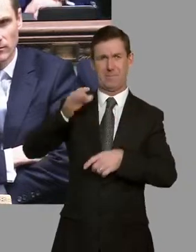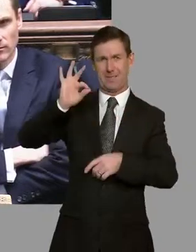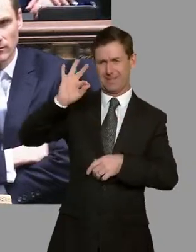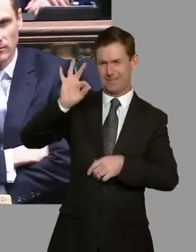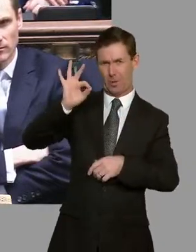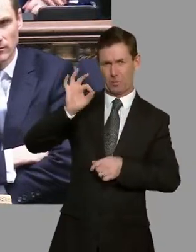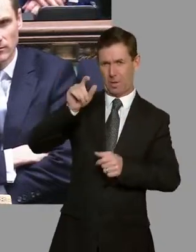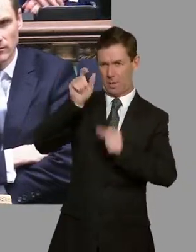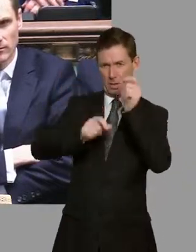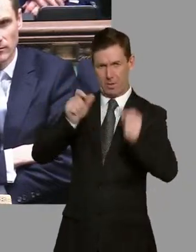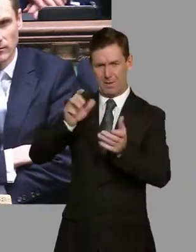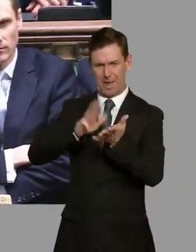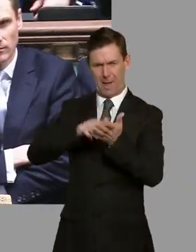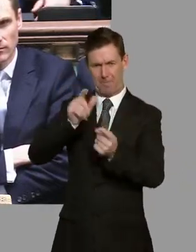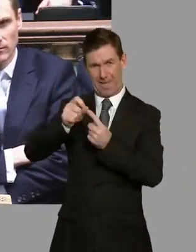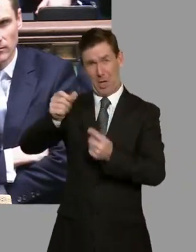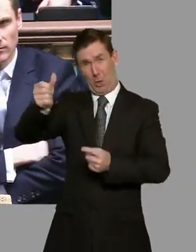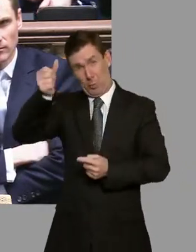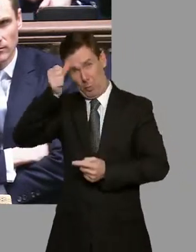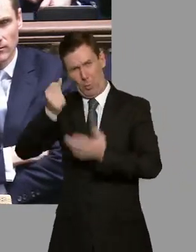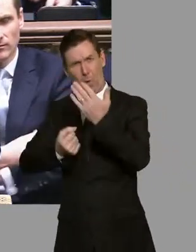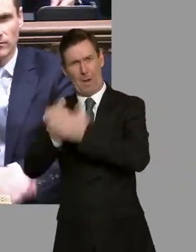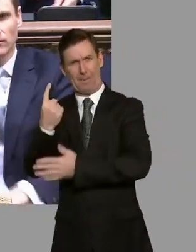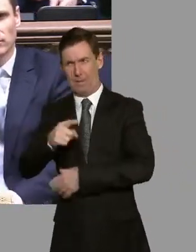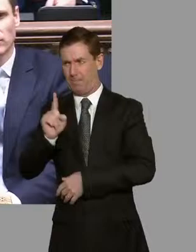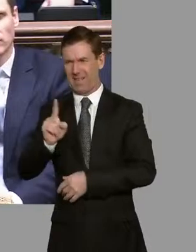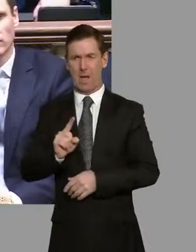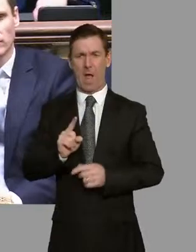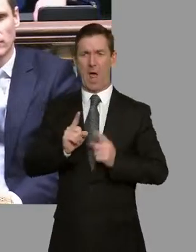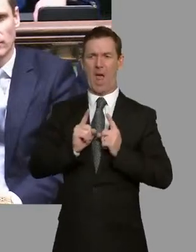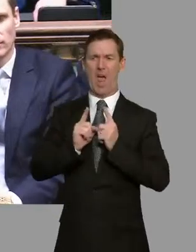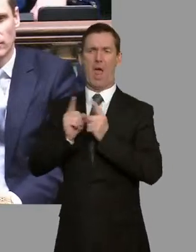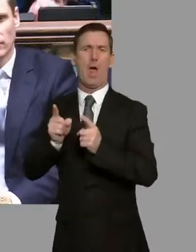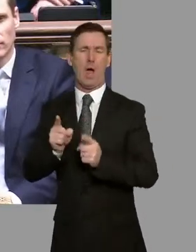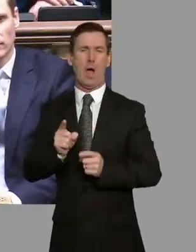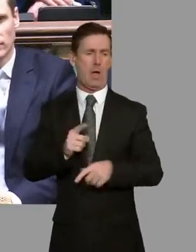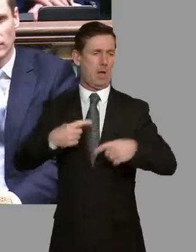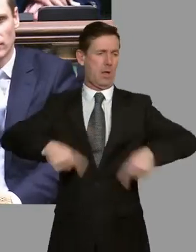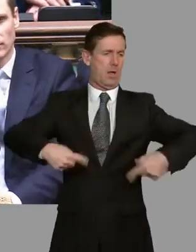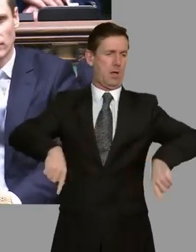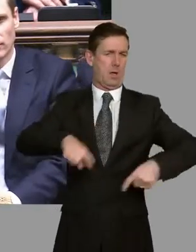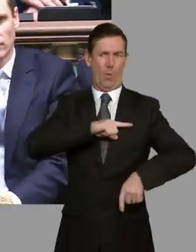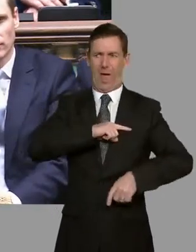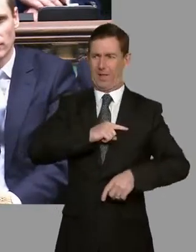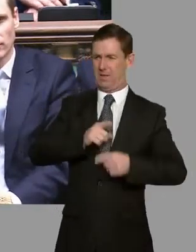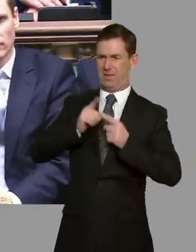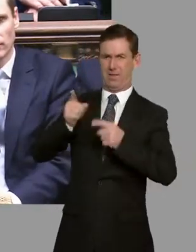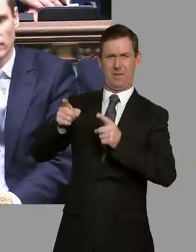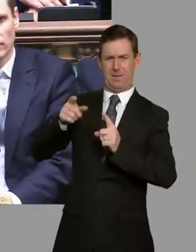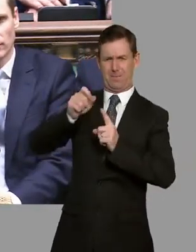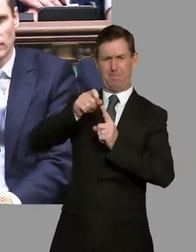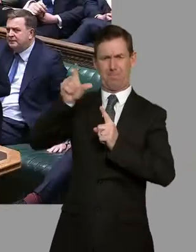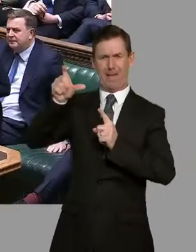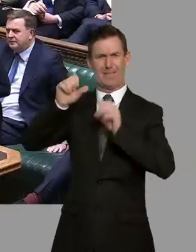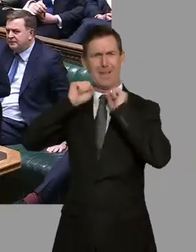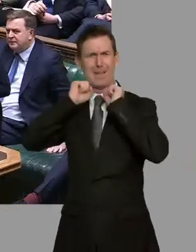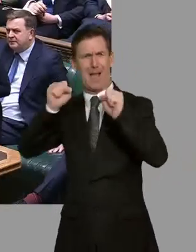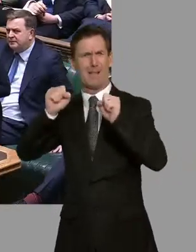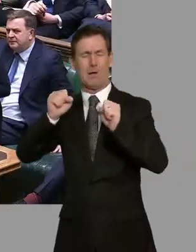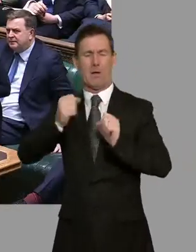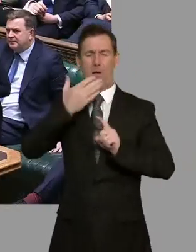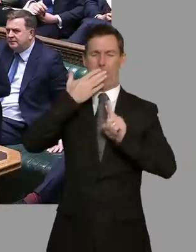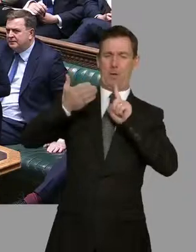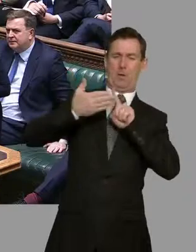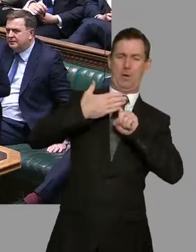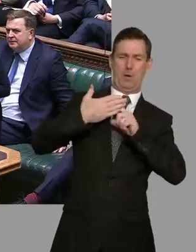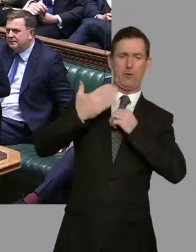labelled racist. A national inquiry would ask if there was a racial or cultural motivation to some of these crimes where white girls